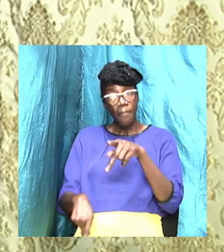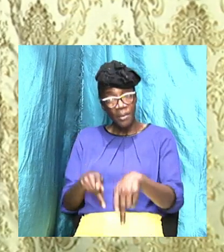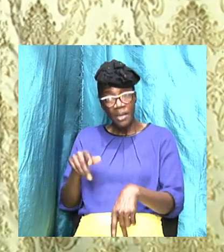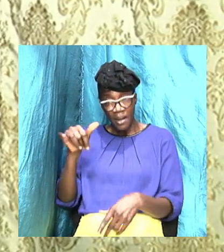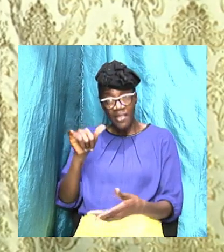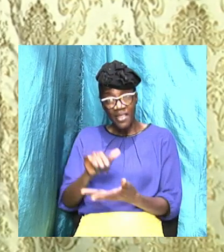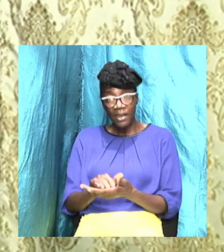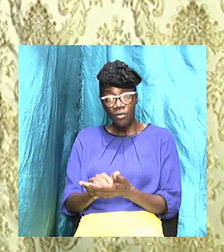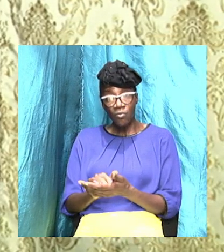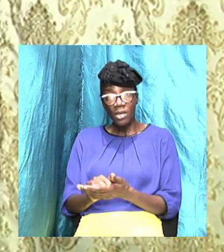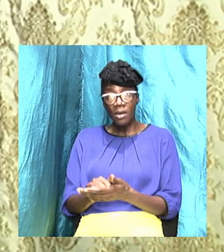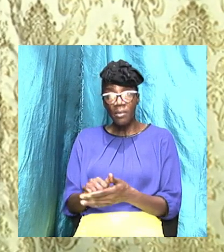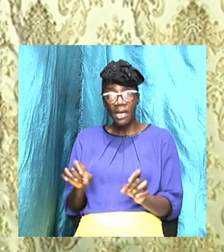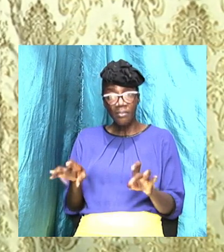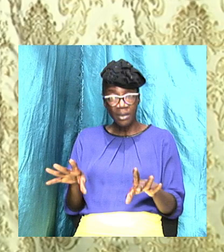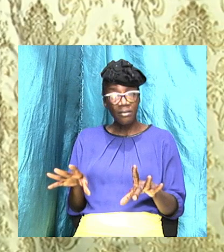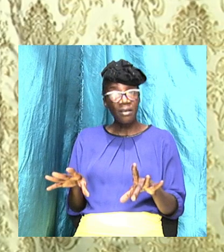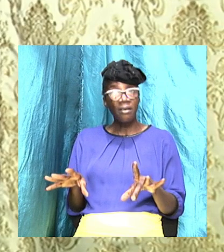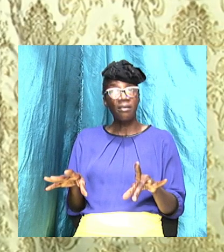you make a mistake.